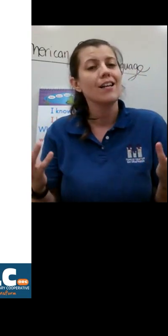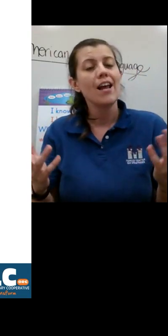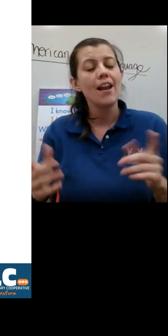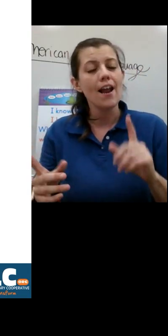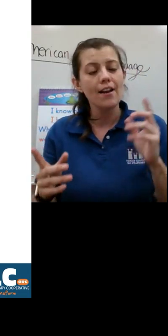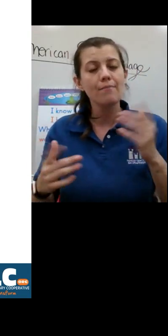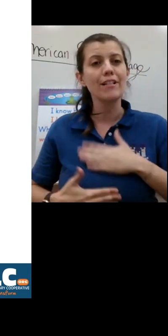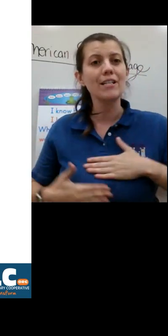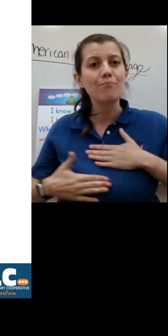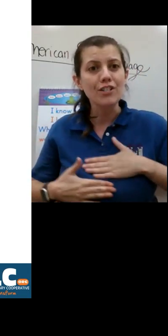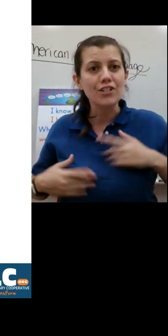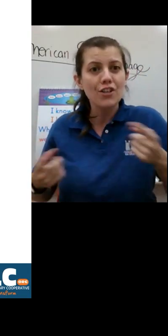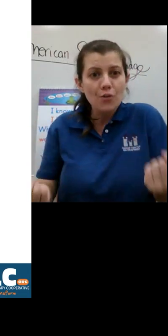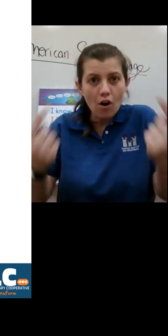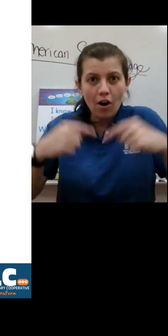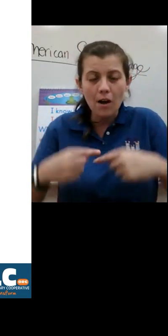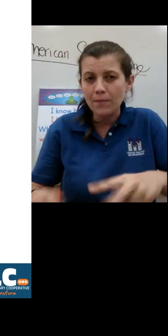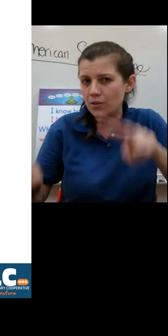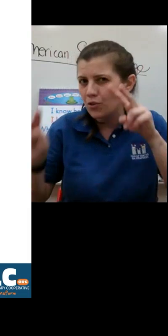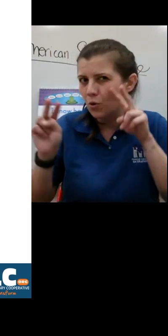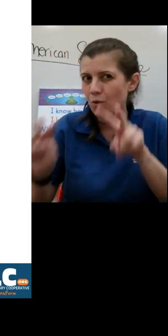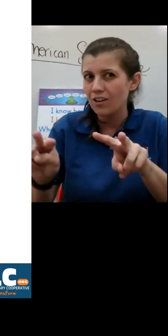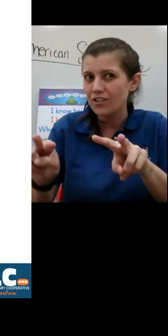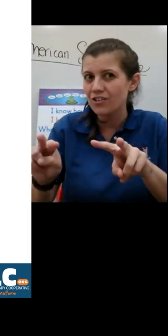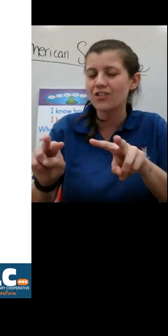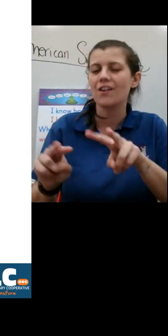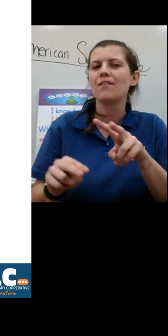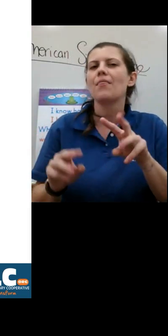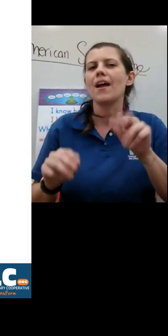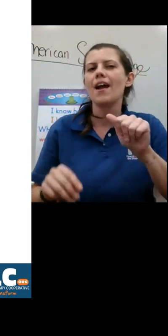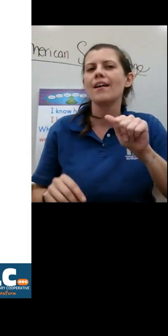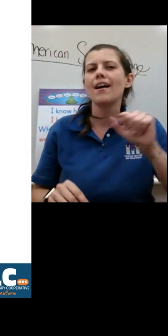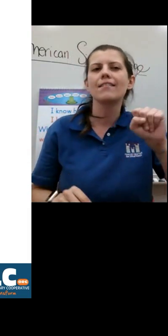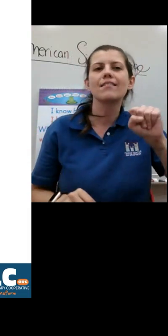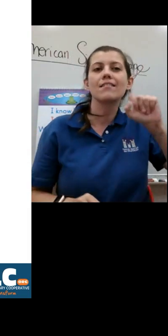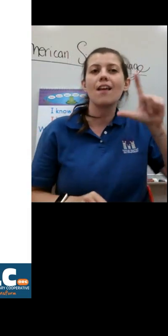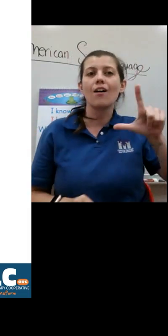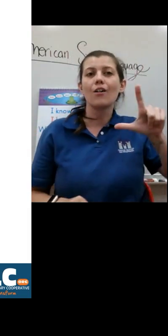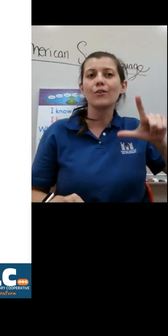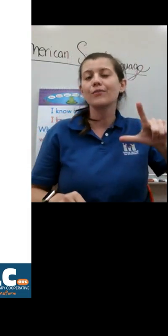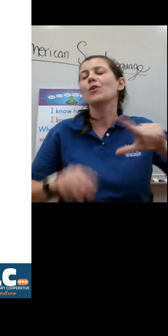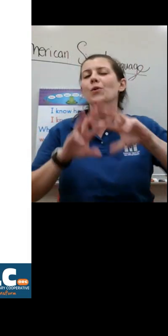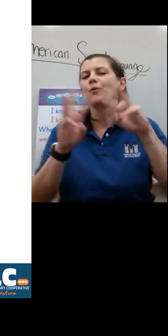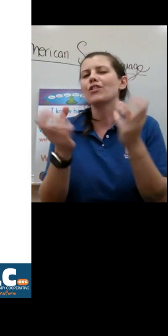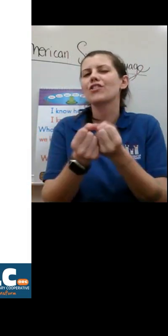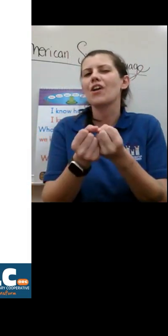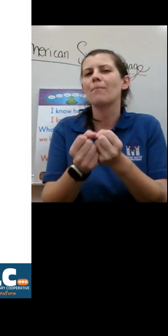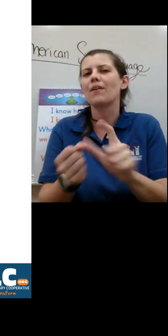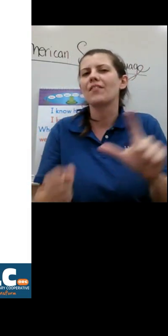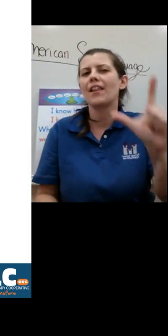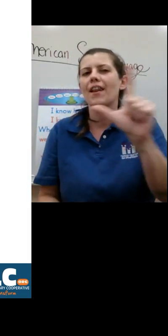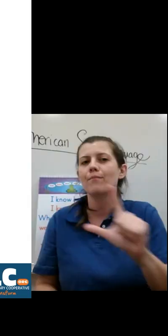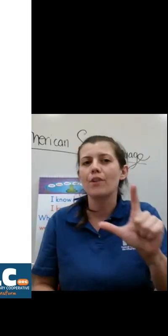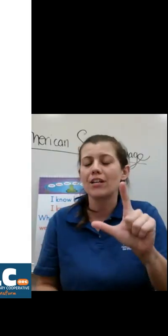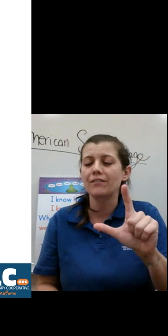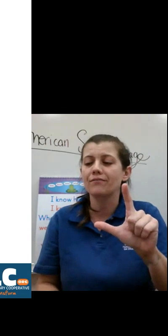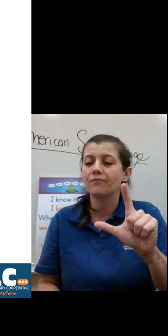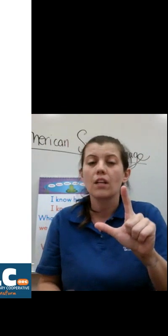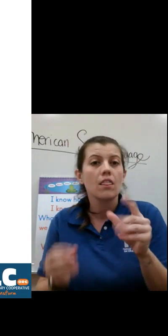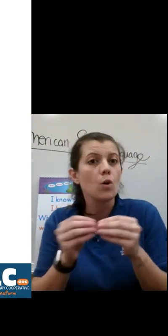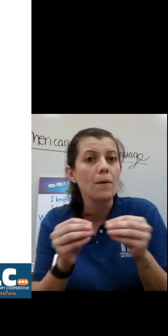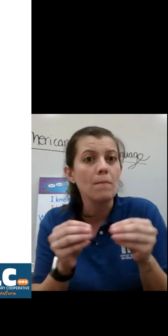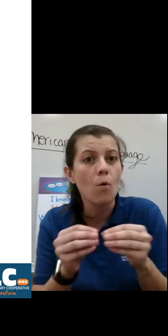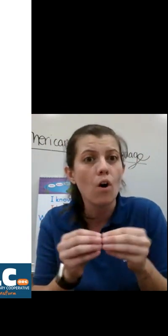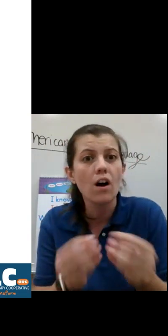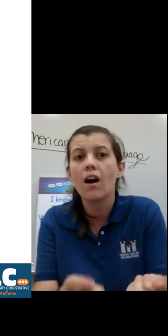points. I really appreciate you all coming to watch the ASL workshop at the